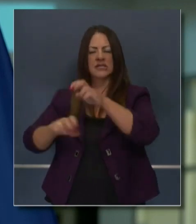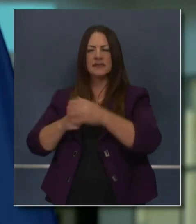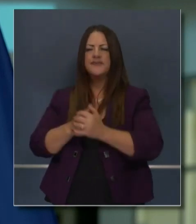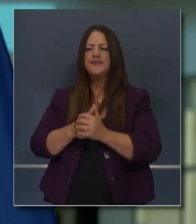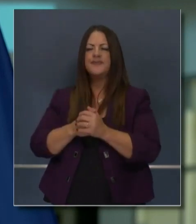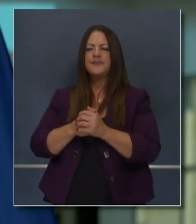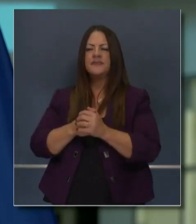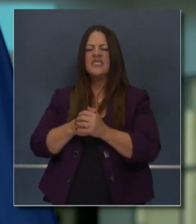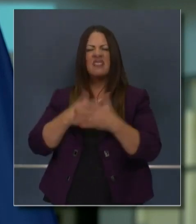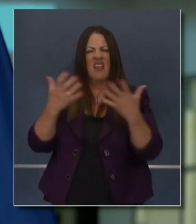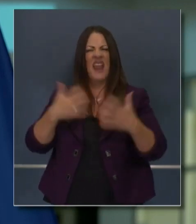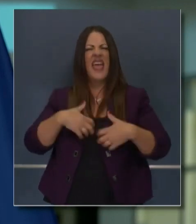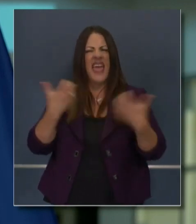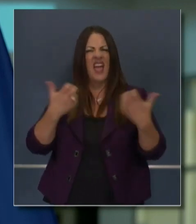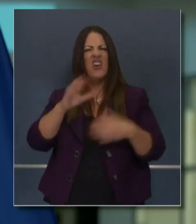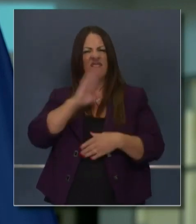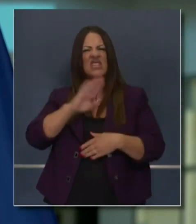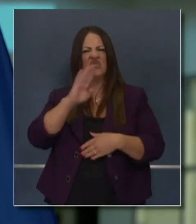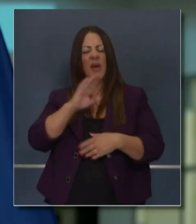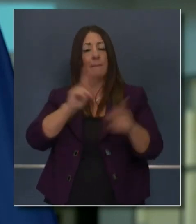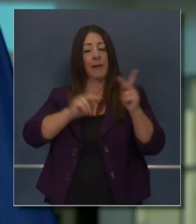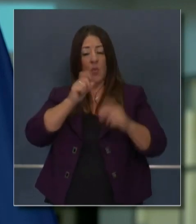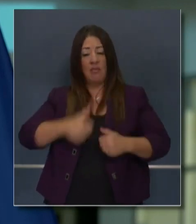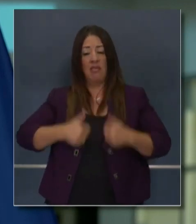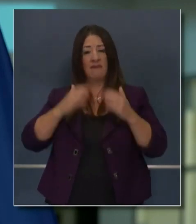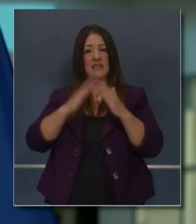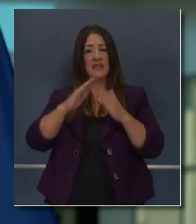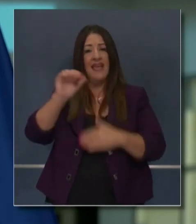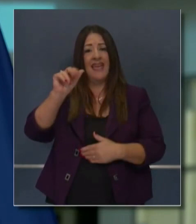in Anaheim, with folks who say,